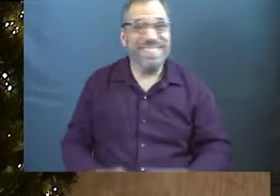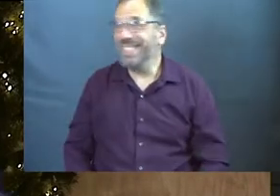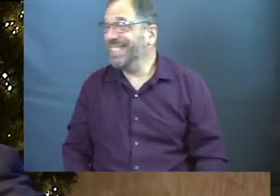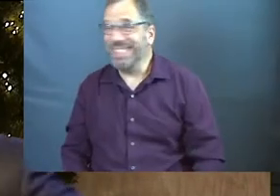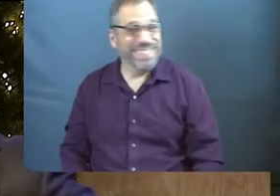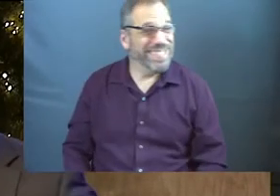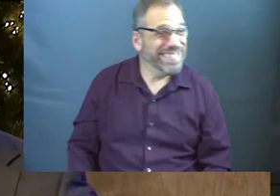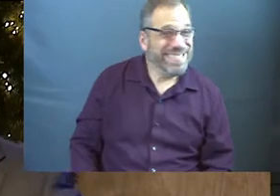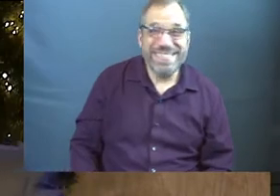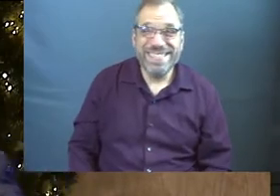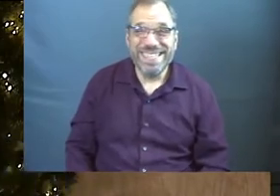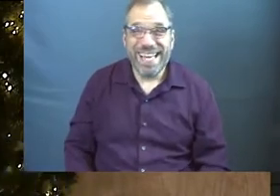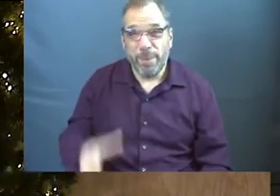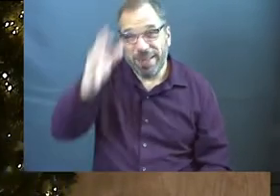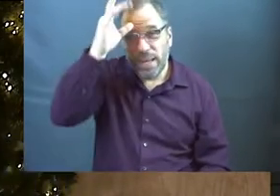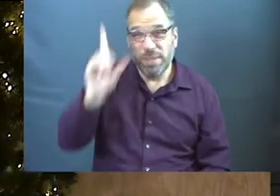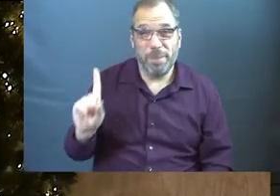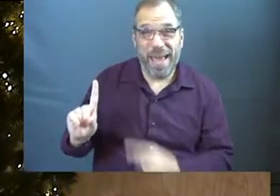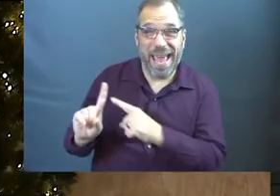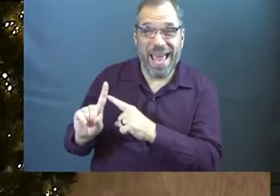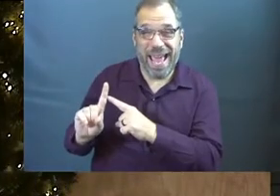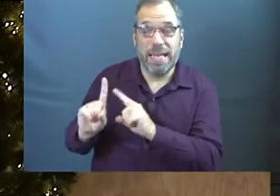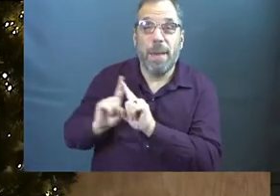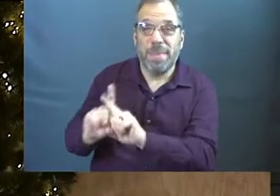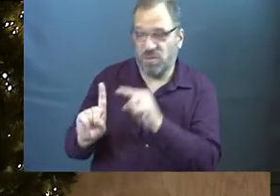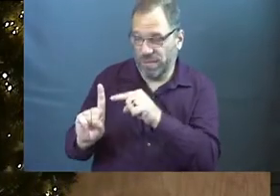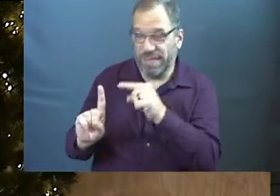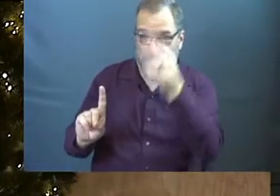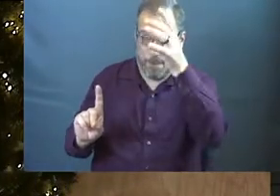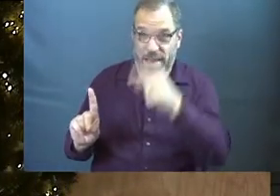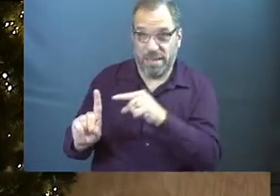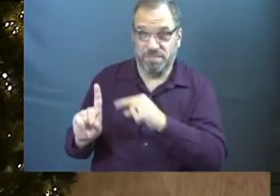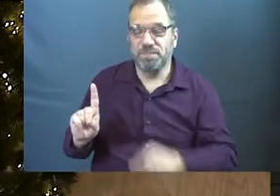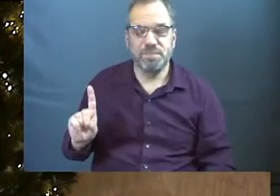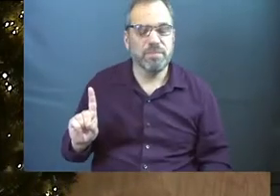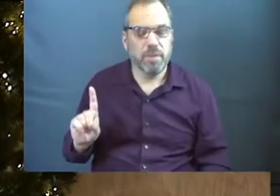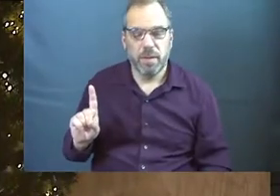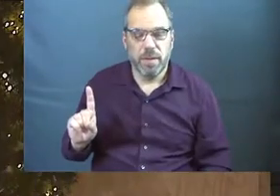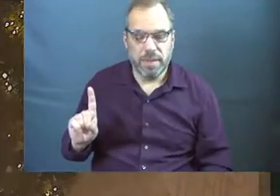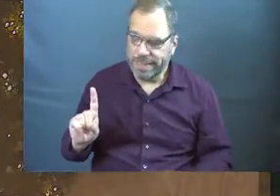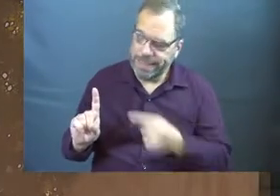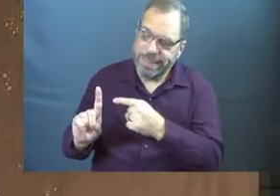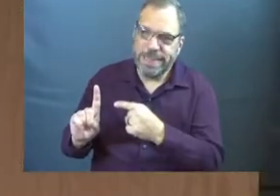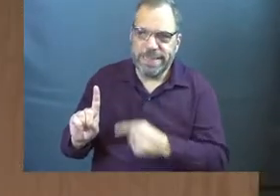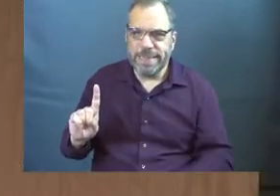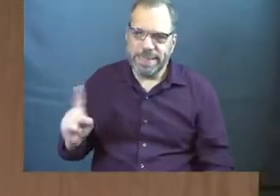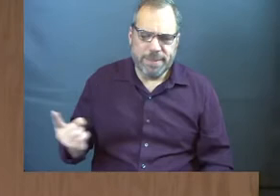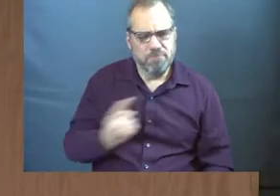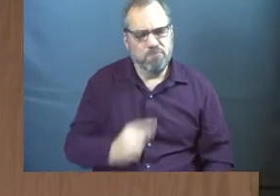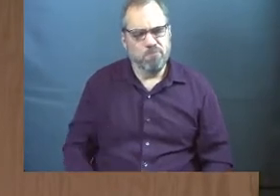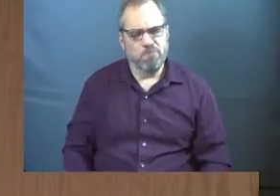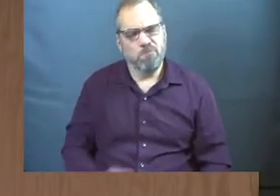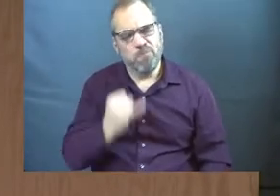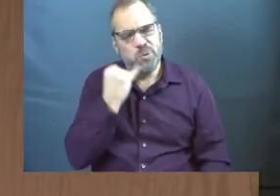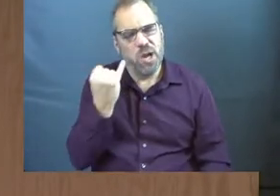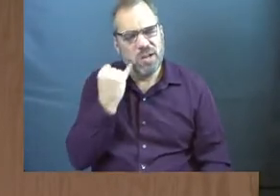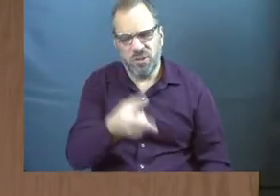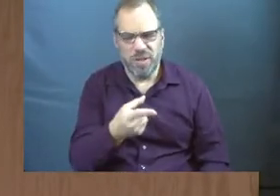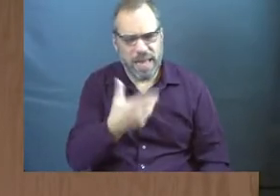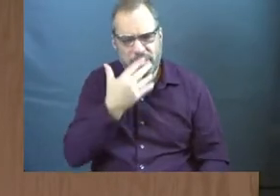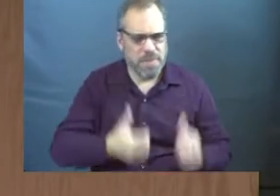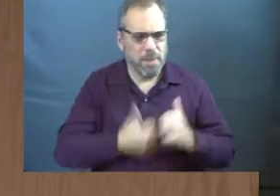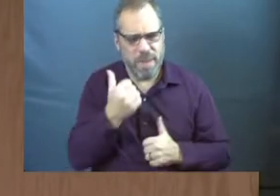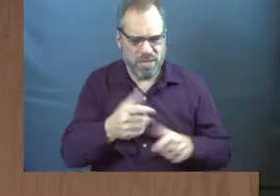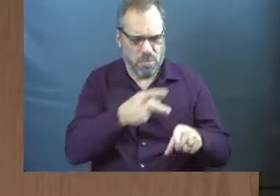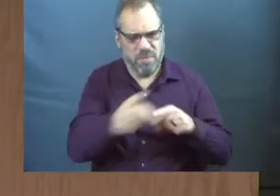face. But there was a guy who was mentoring me at the time. And he came and approached me and said, Josh, you're like one of the